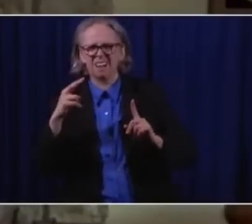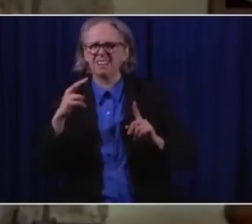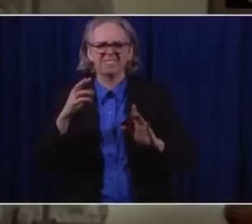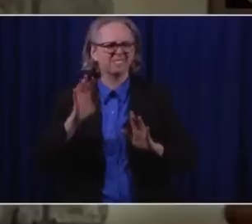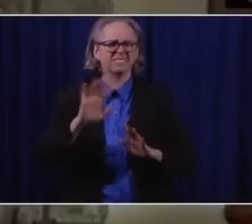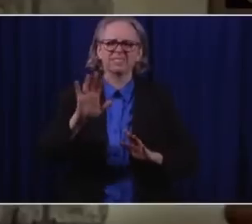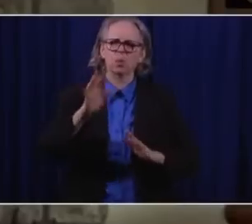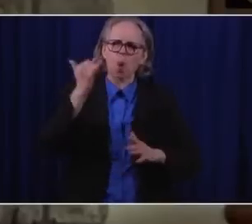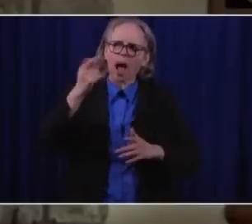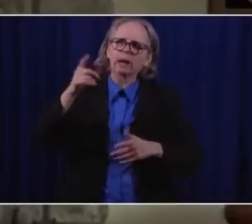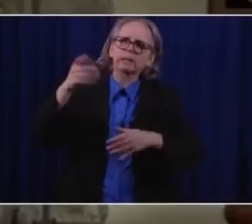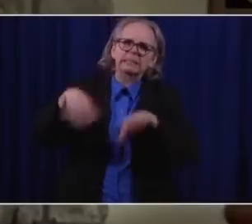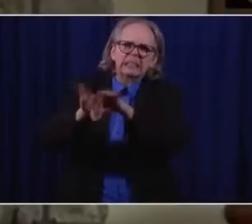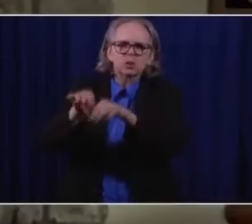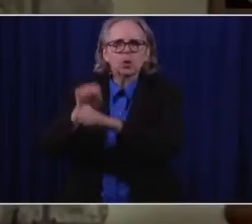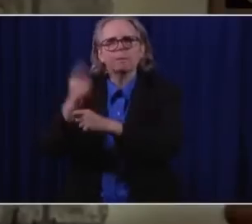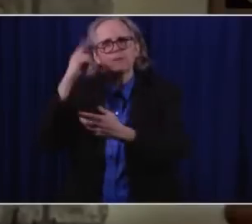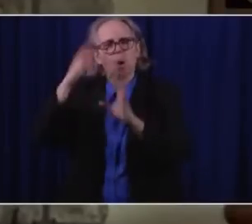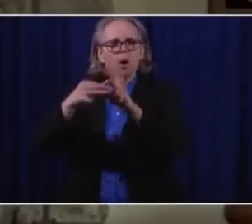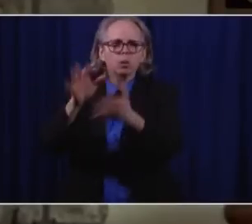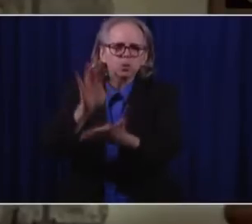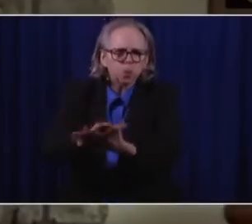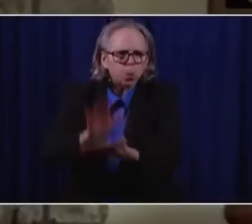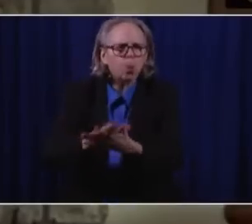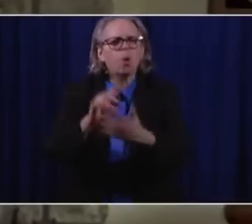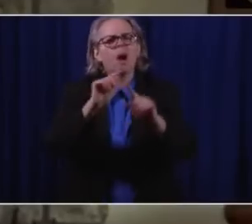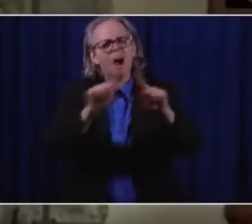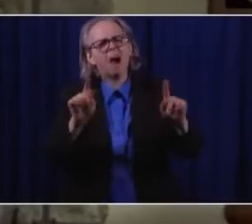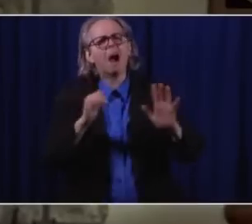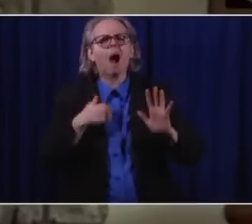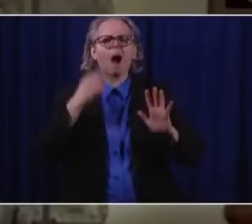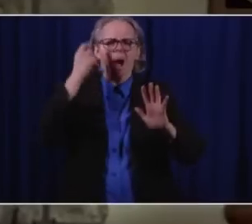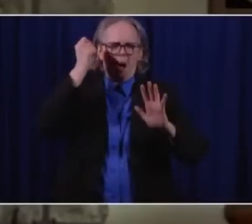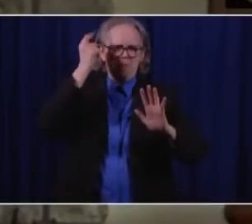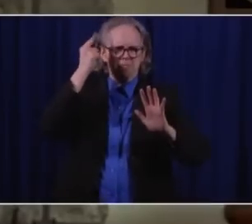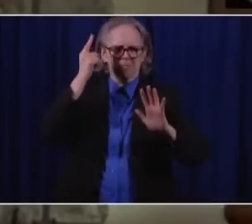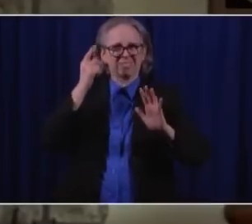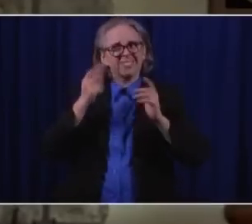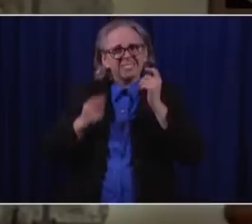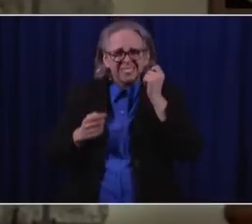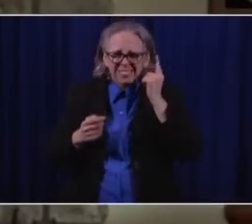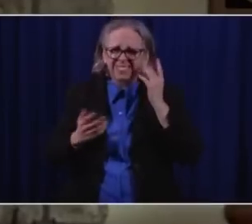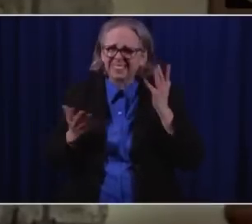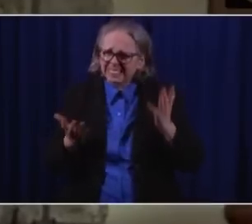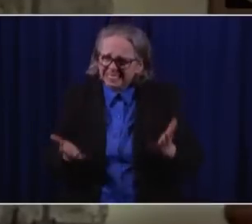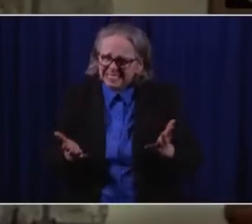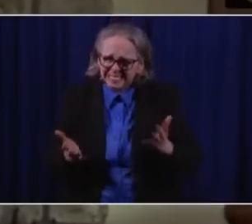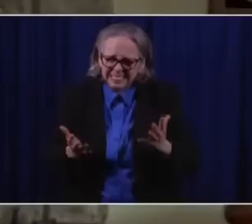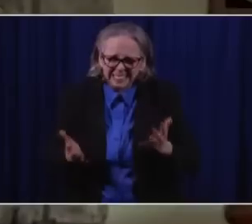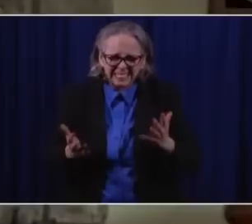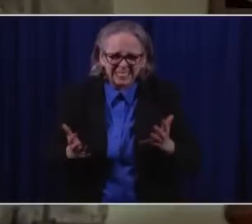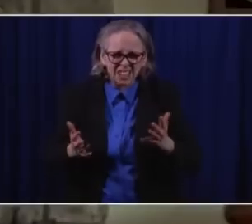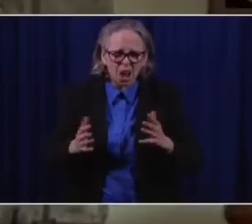kids to go to school. Kids go to school. But beyond that,